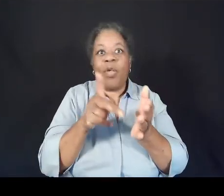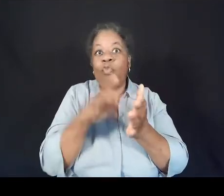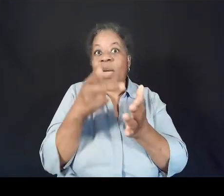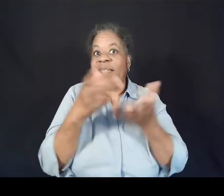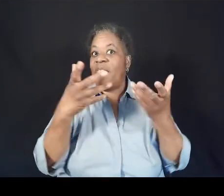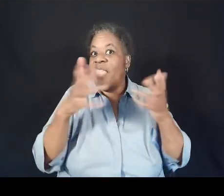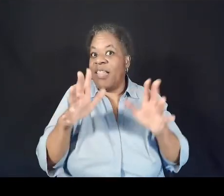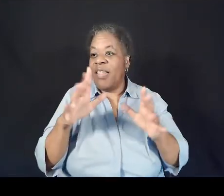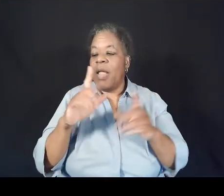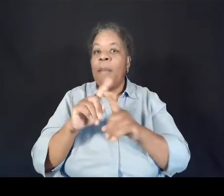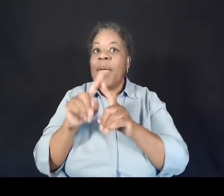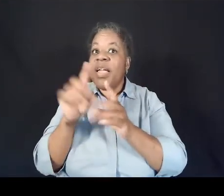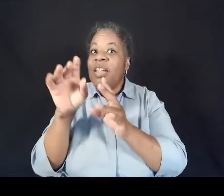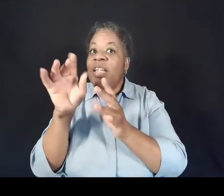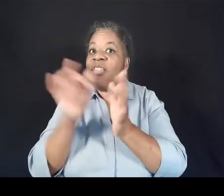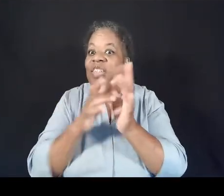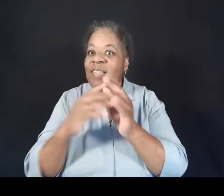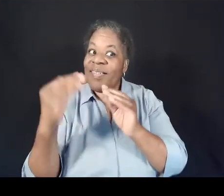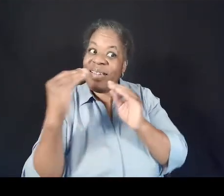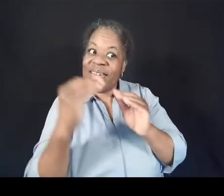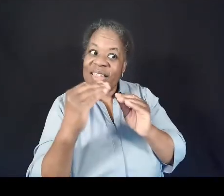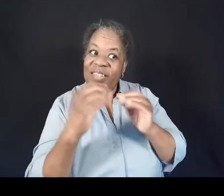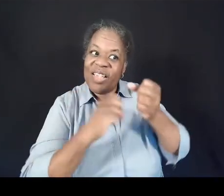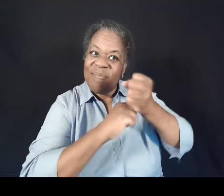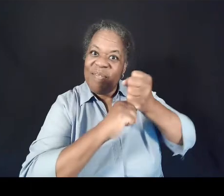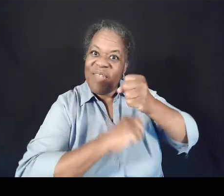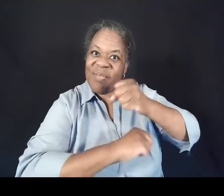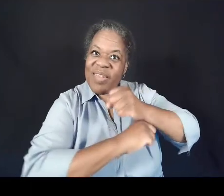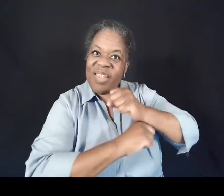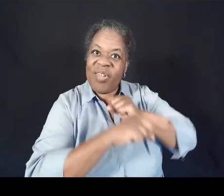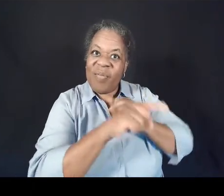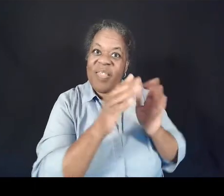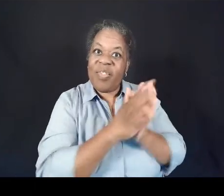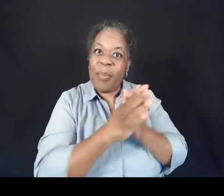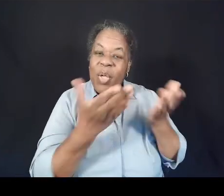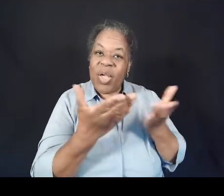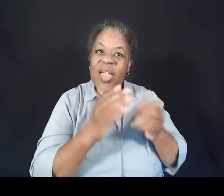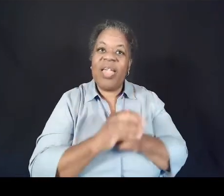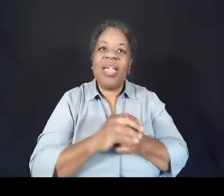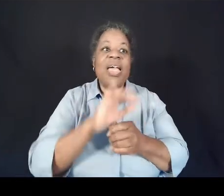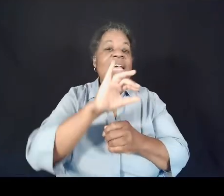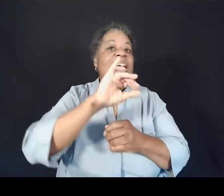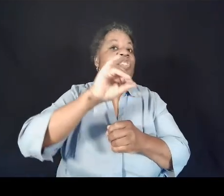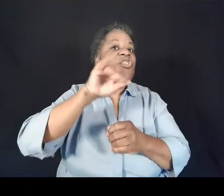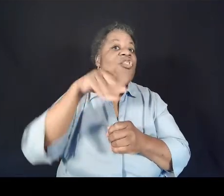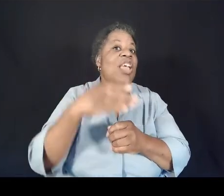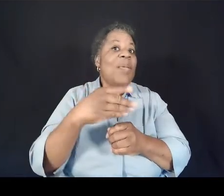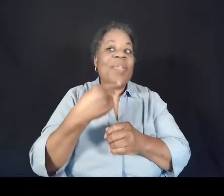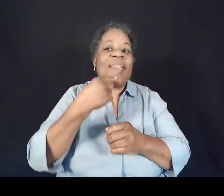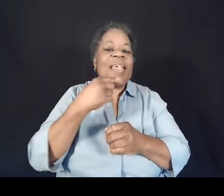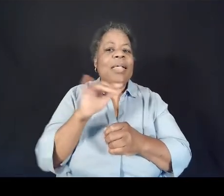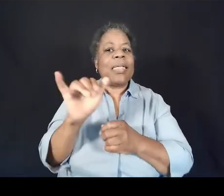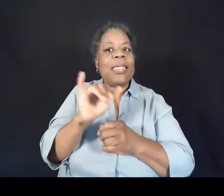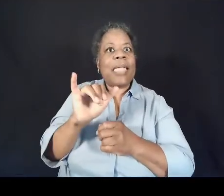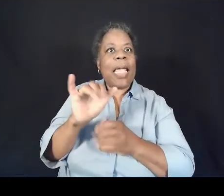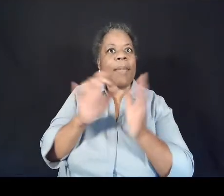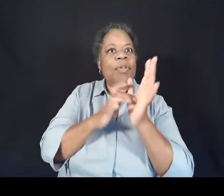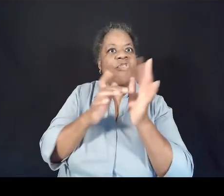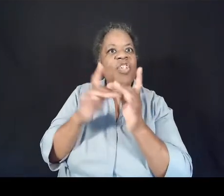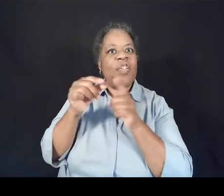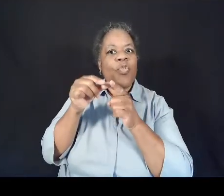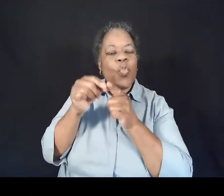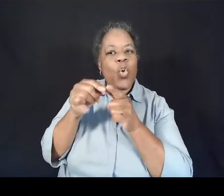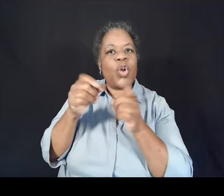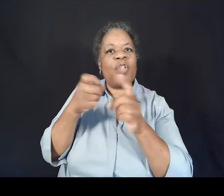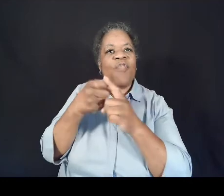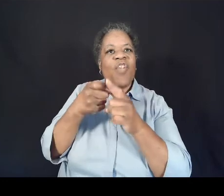book. Well, this is a great example. James seems to be echoing Jesus' words from the Sermon on the